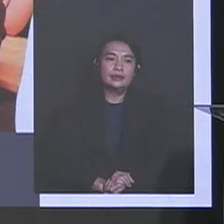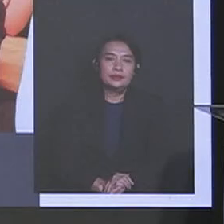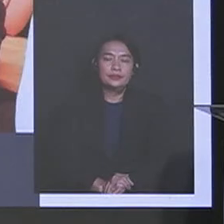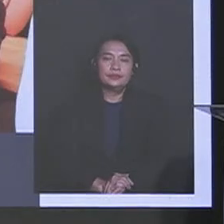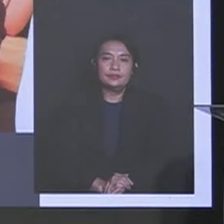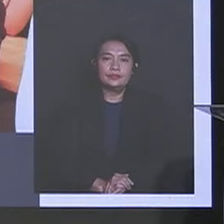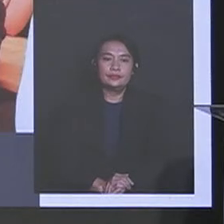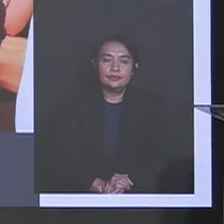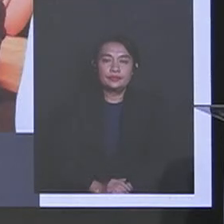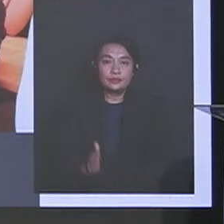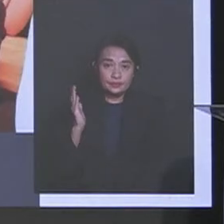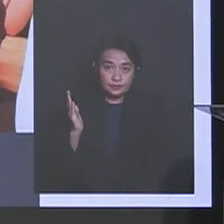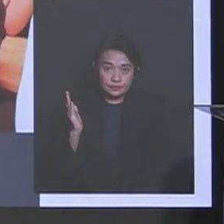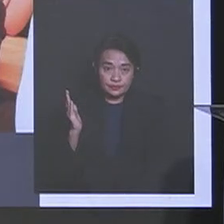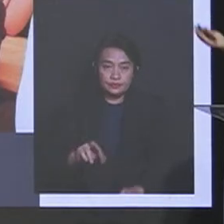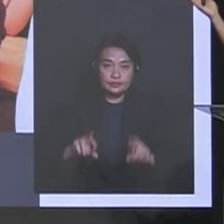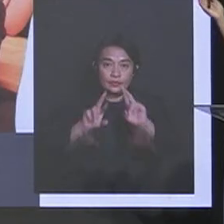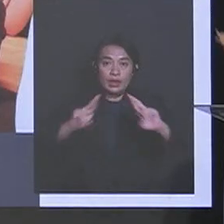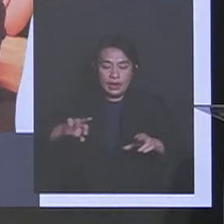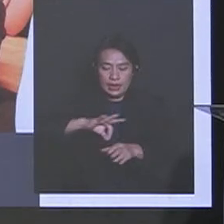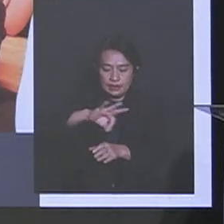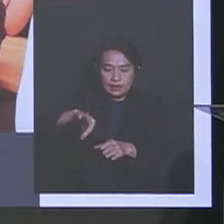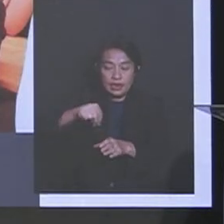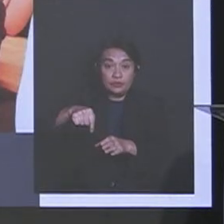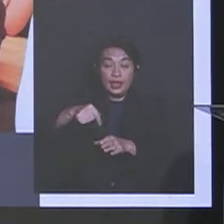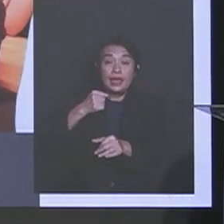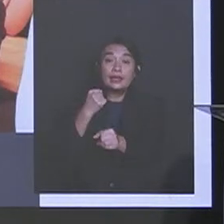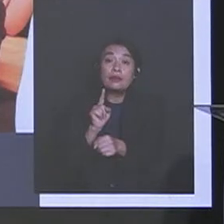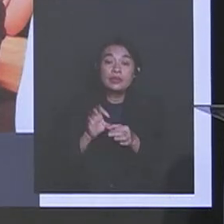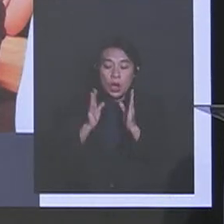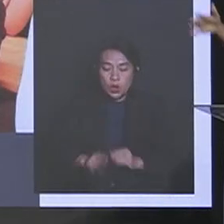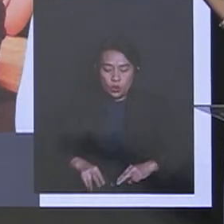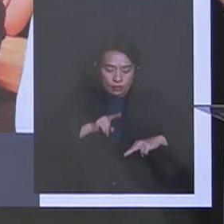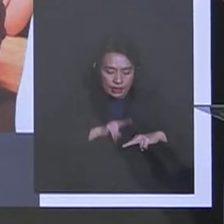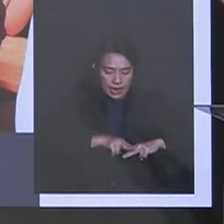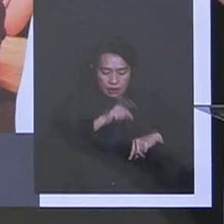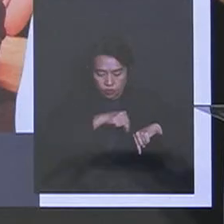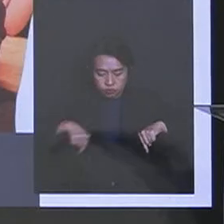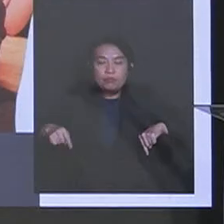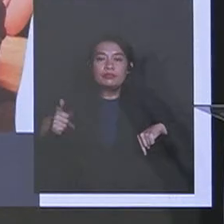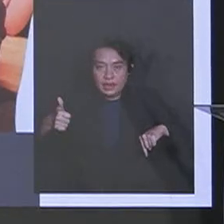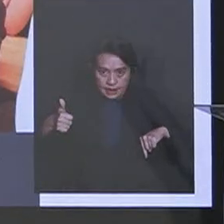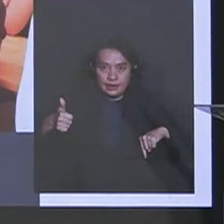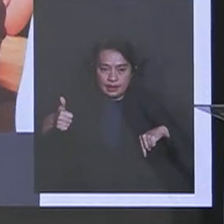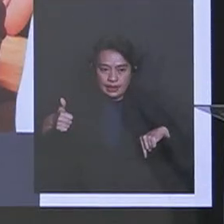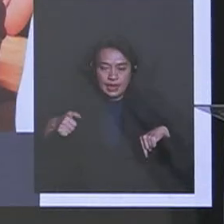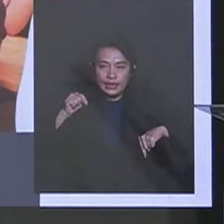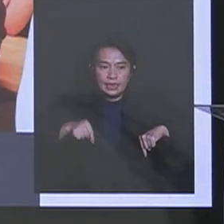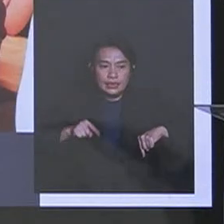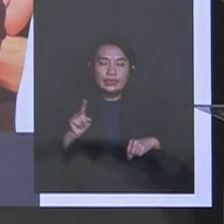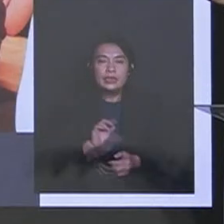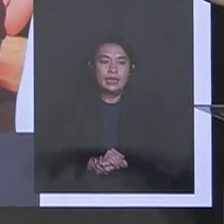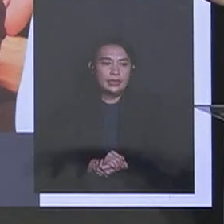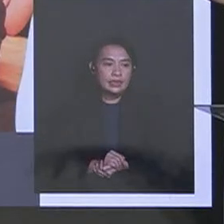cafe seating to happen. I mean, this is in a neighborhood in Brooklyn where, you know, I love this sort of interaction of the interior